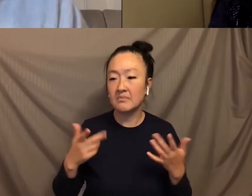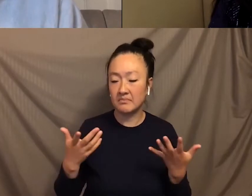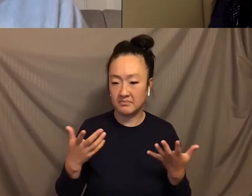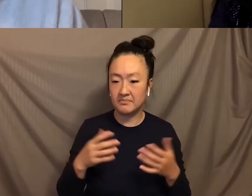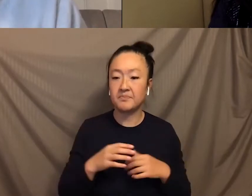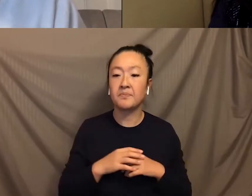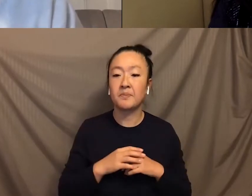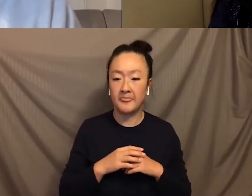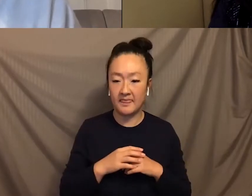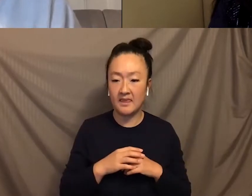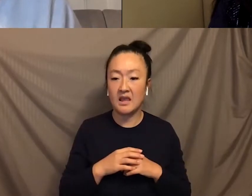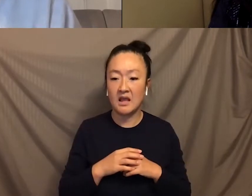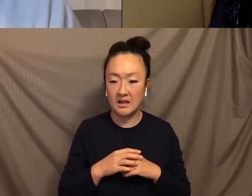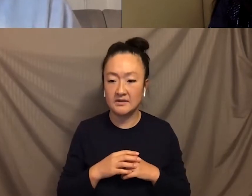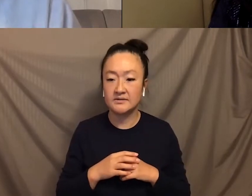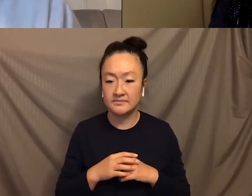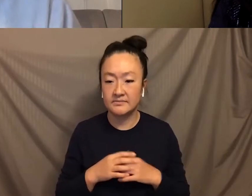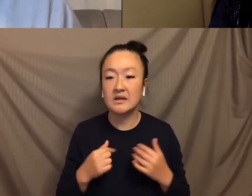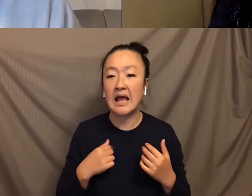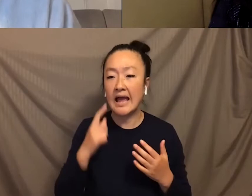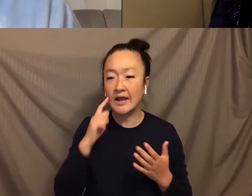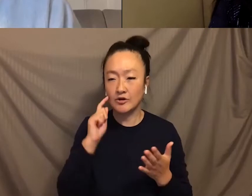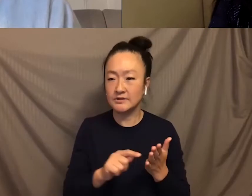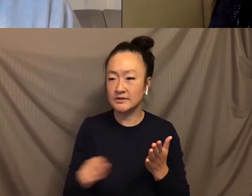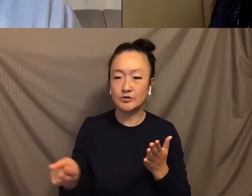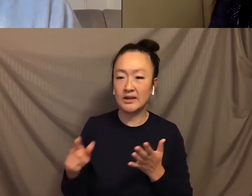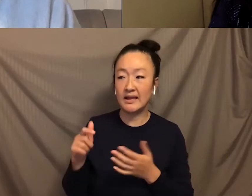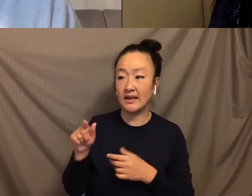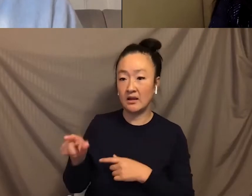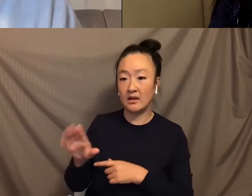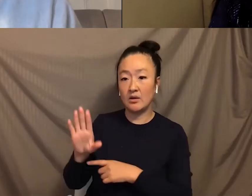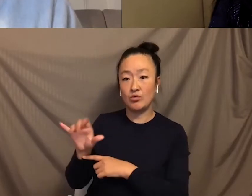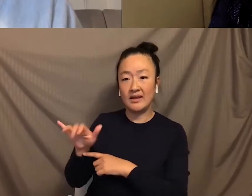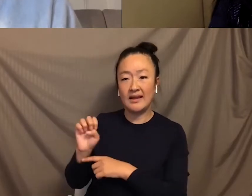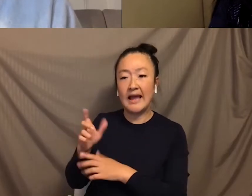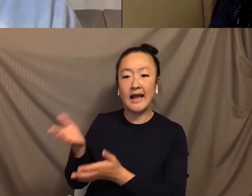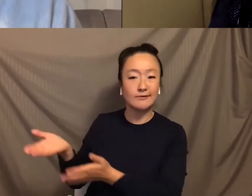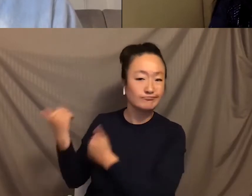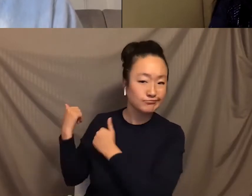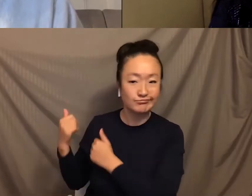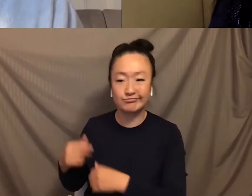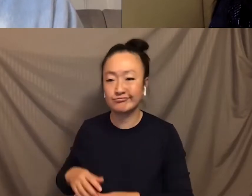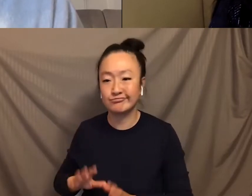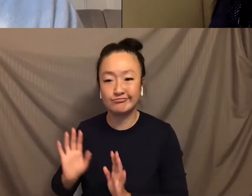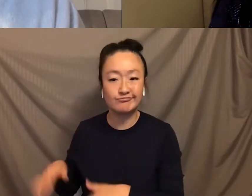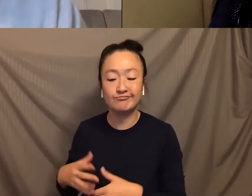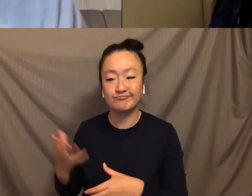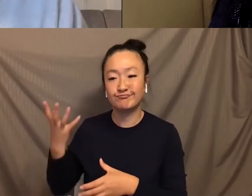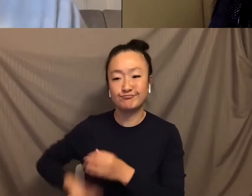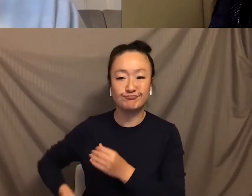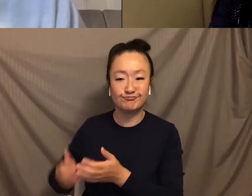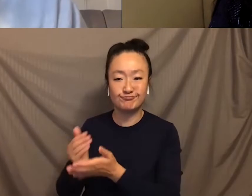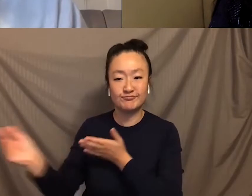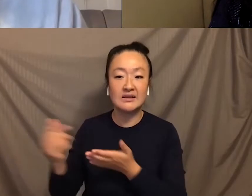America toss someone like Bouet aside with greater ease. And it reminded me that, you know, within